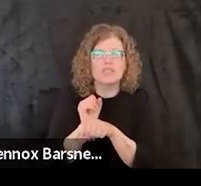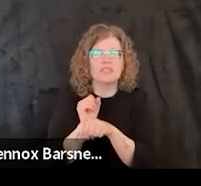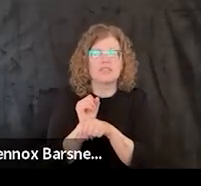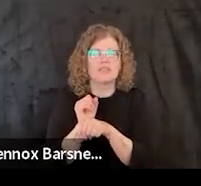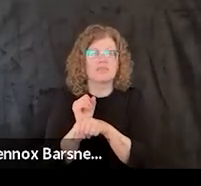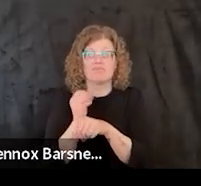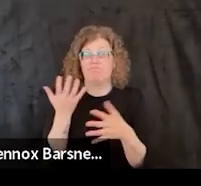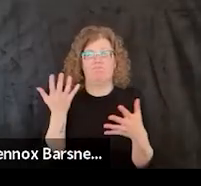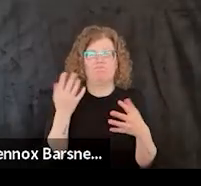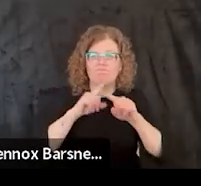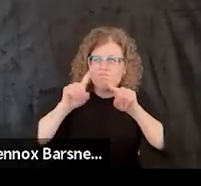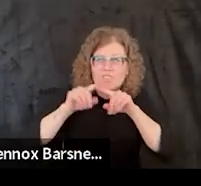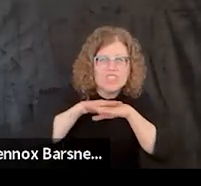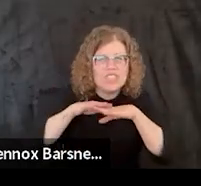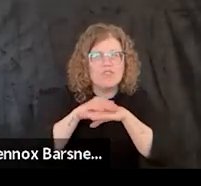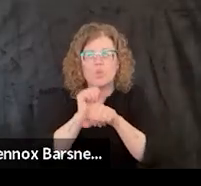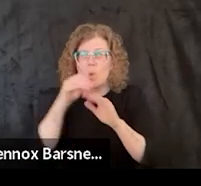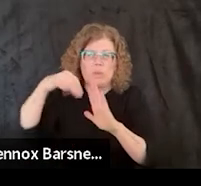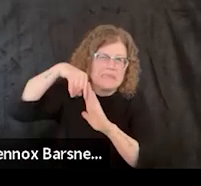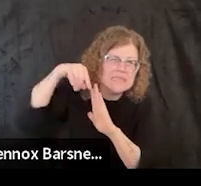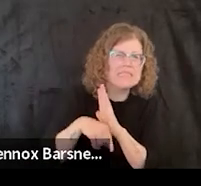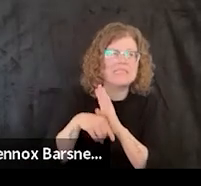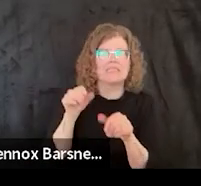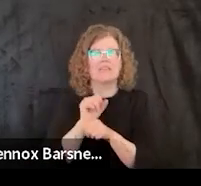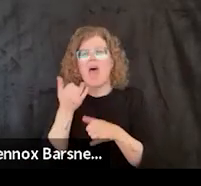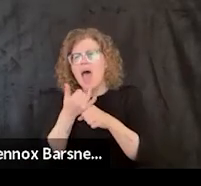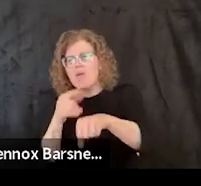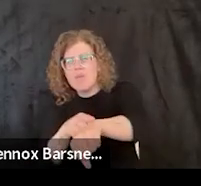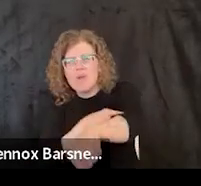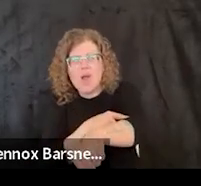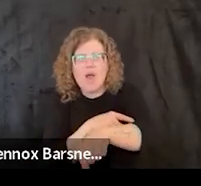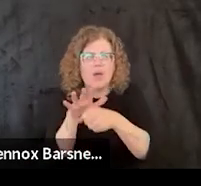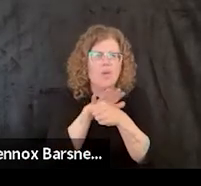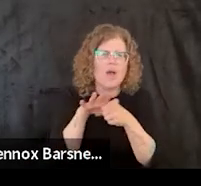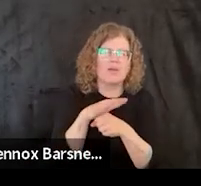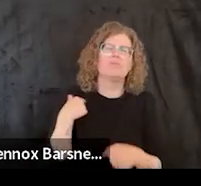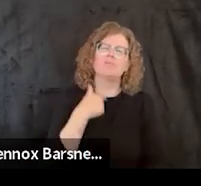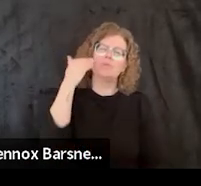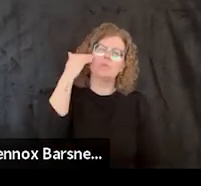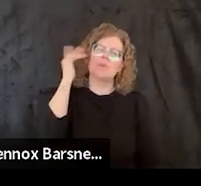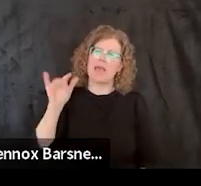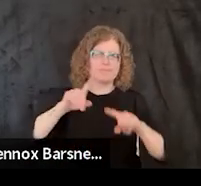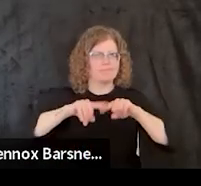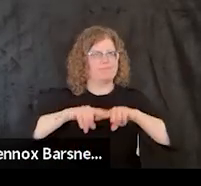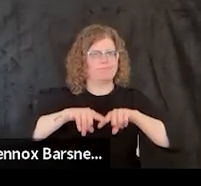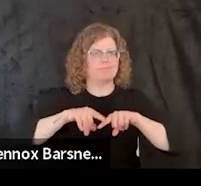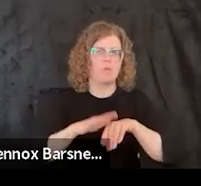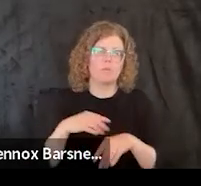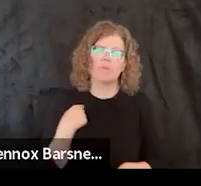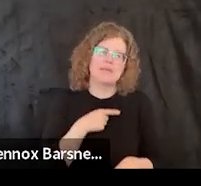location, the length of time or duration of your project. If you have questions about artist